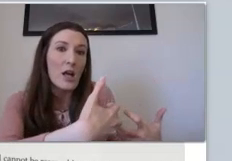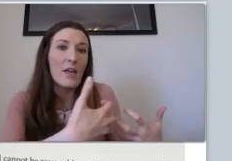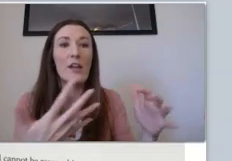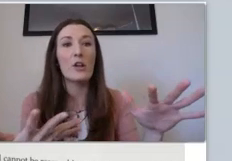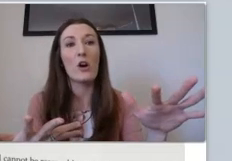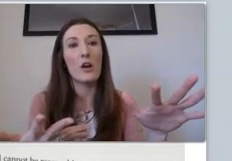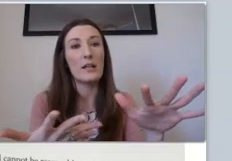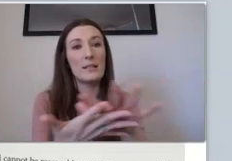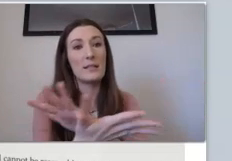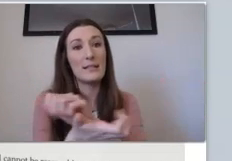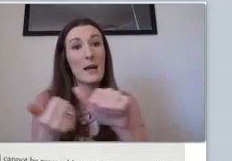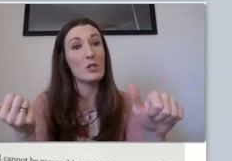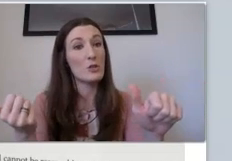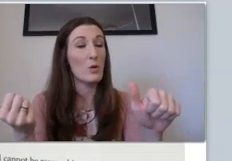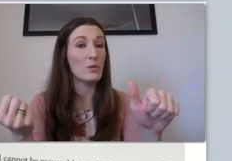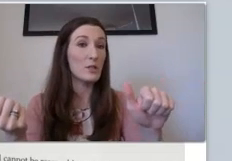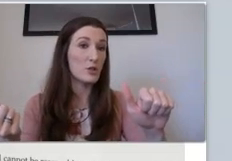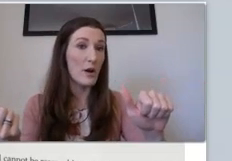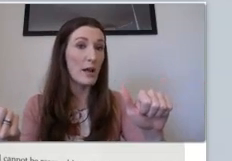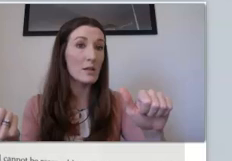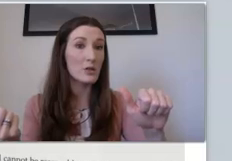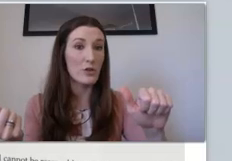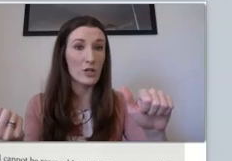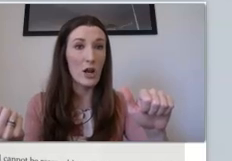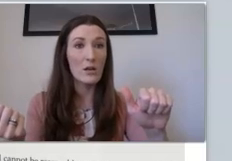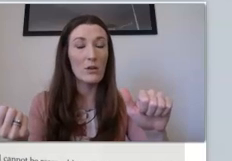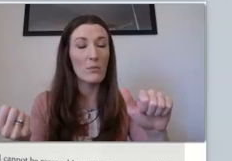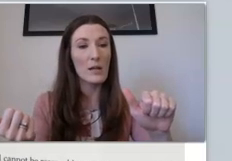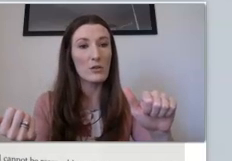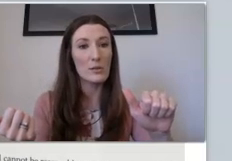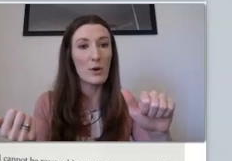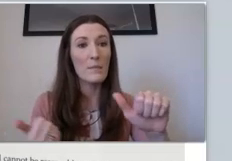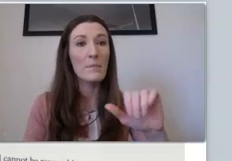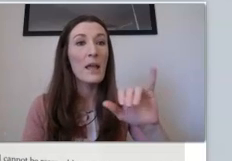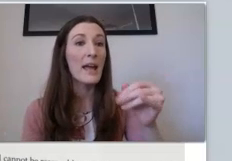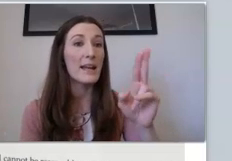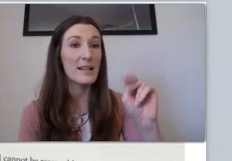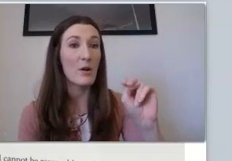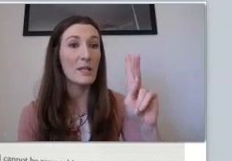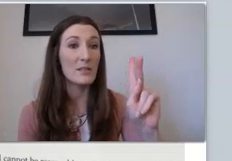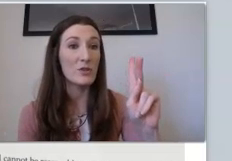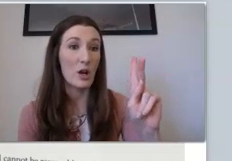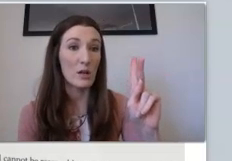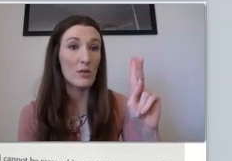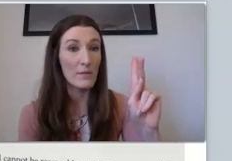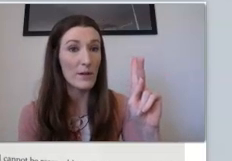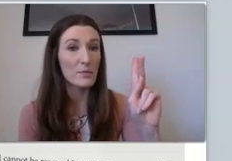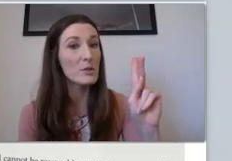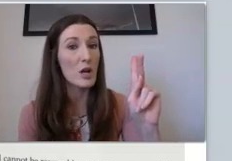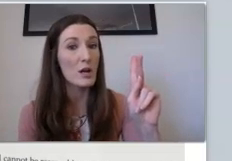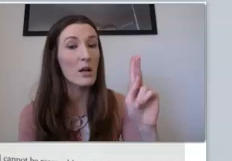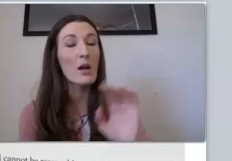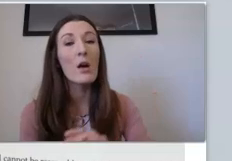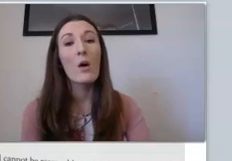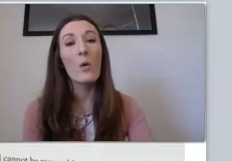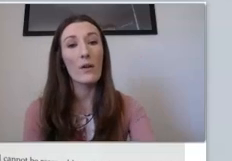here, then your car is damaged, total, destruction, your matchless word. It is now a piece of junk. You can fingerspell